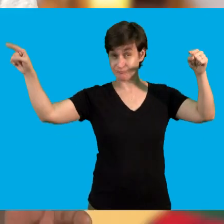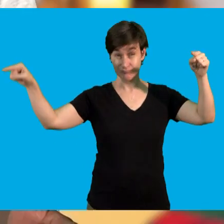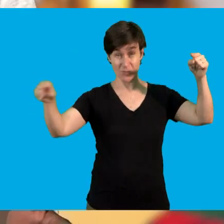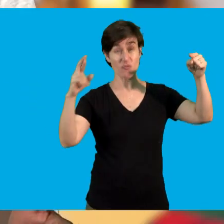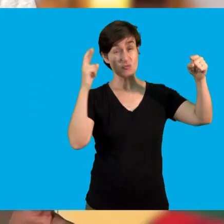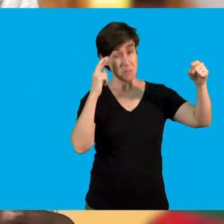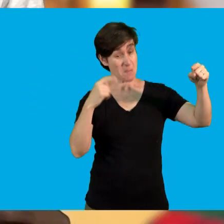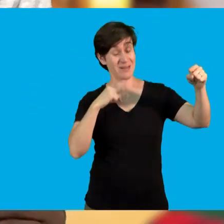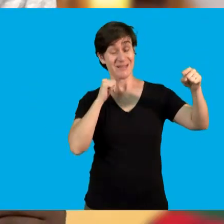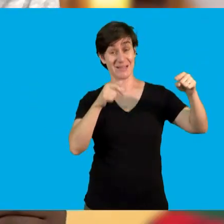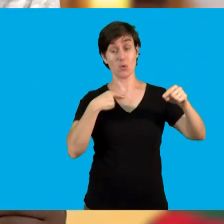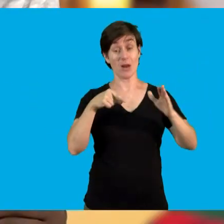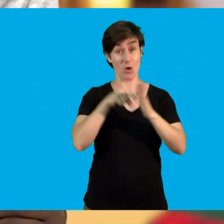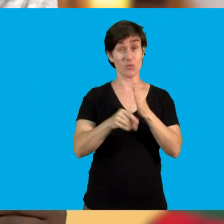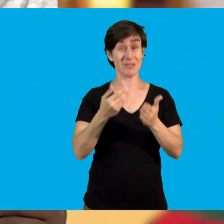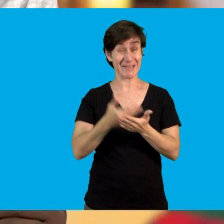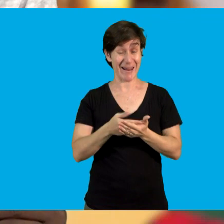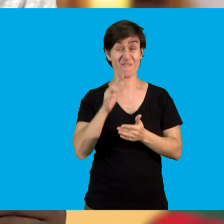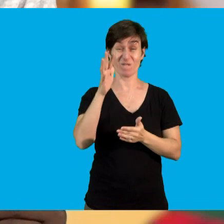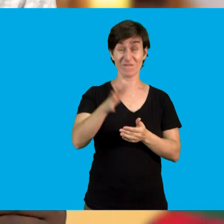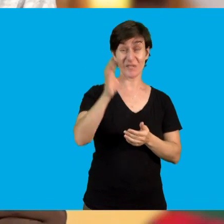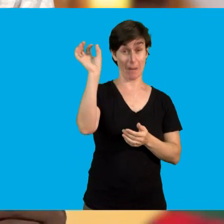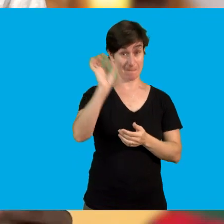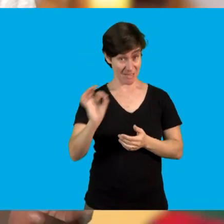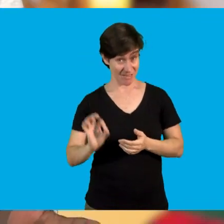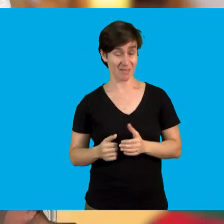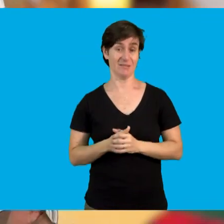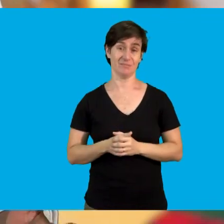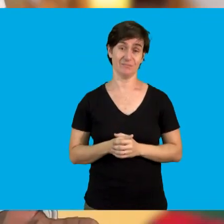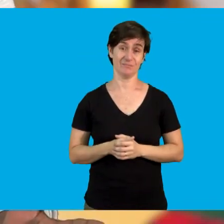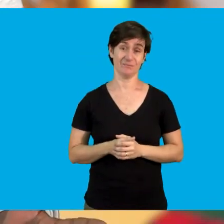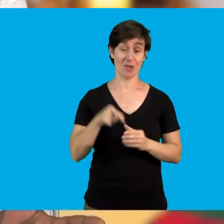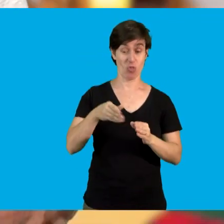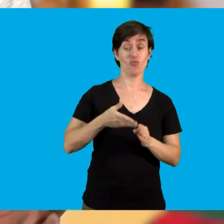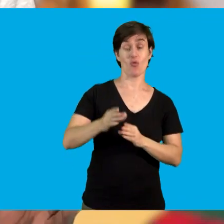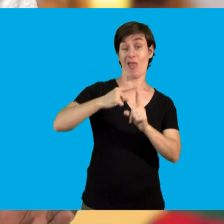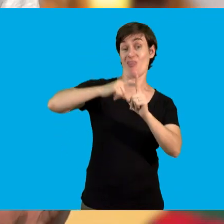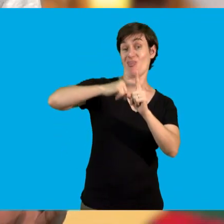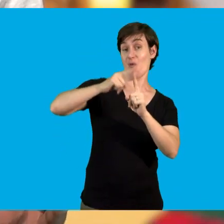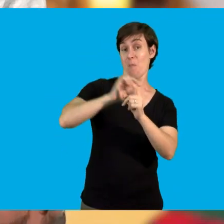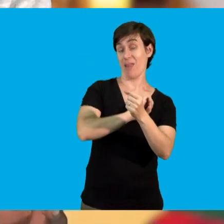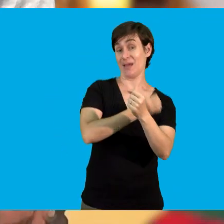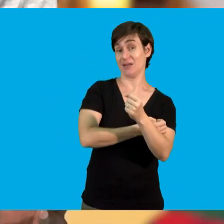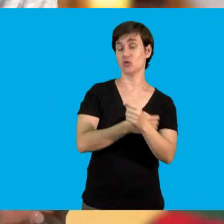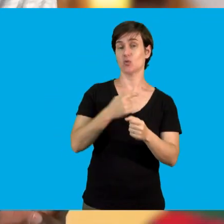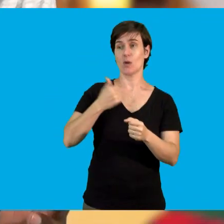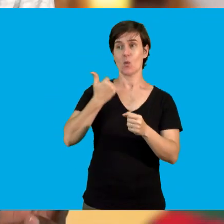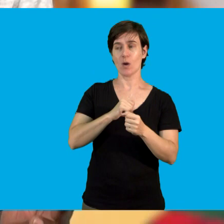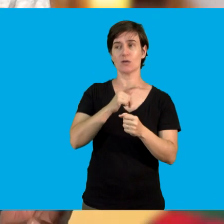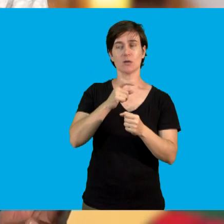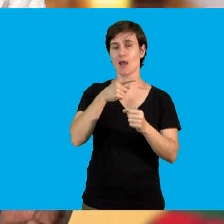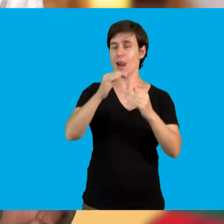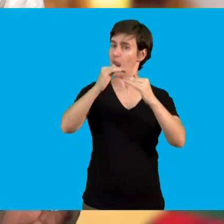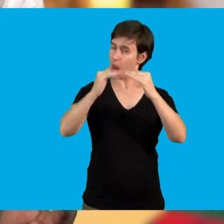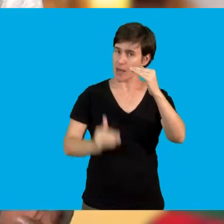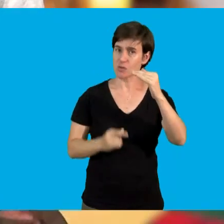losing approximately 15% of it is lost through thermal energy. So therefore, to minimize that energy